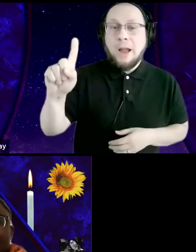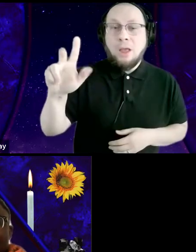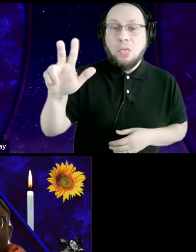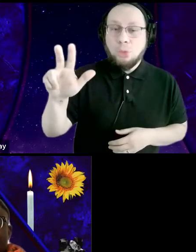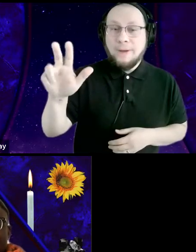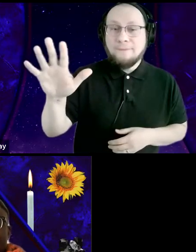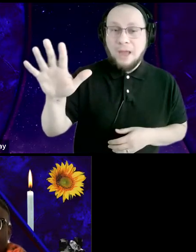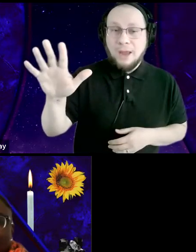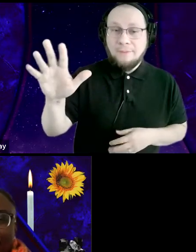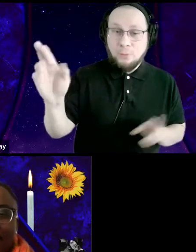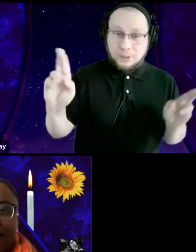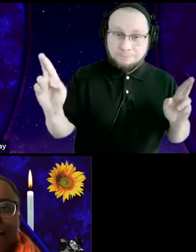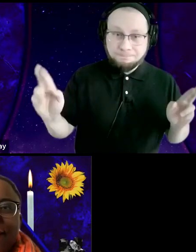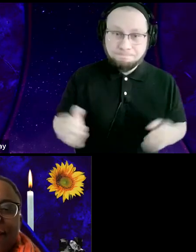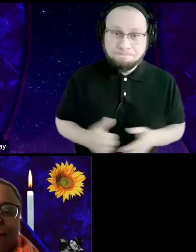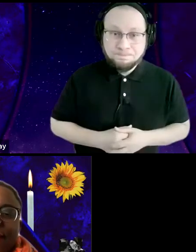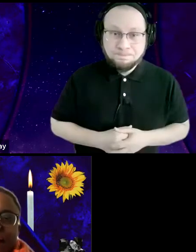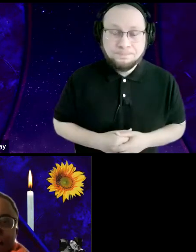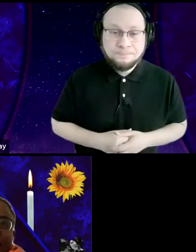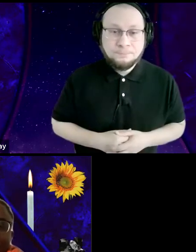135. Ready?